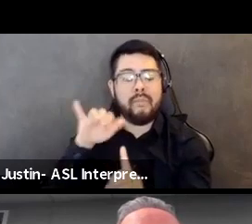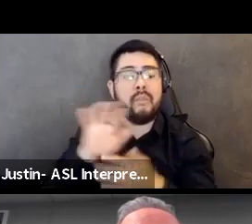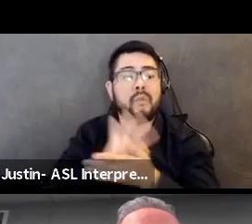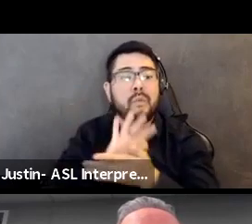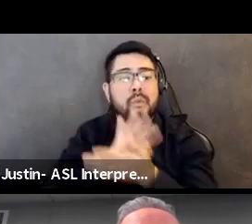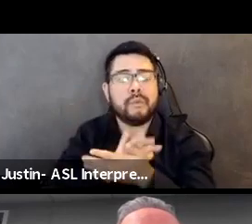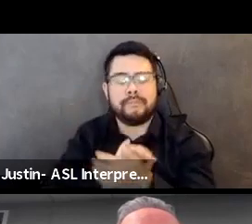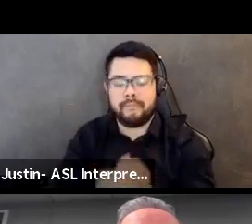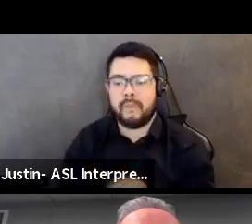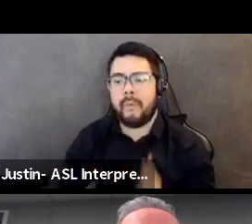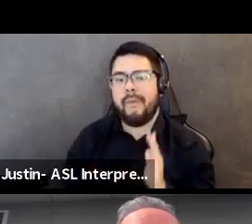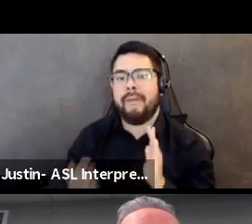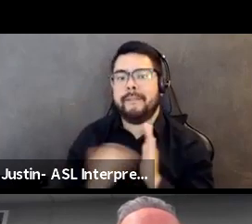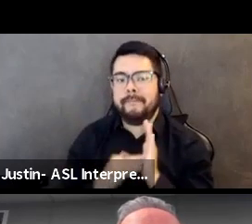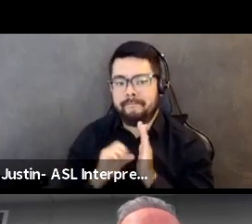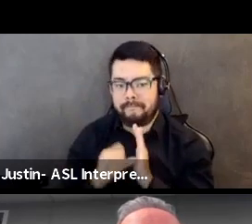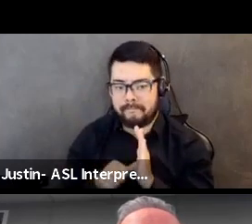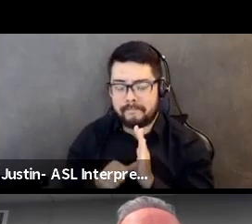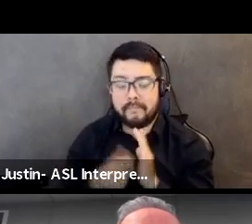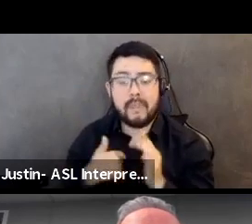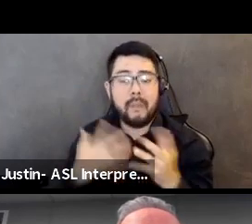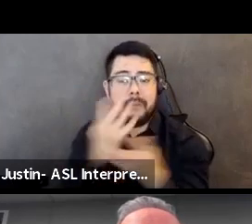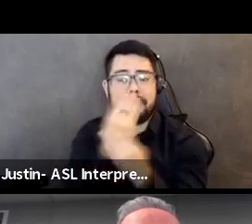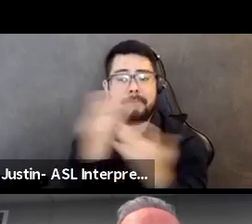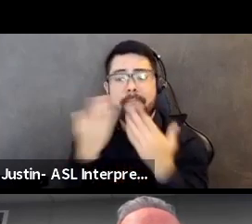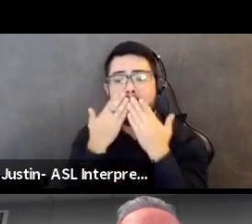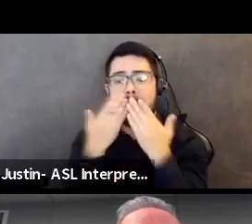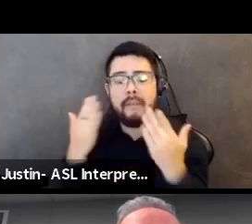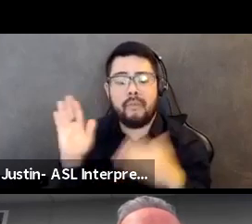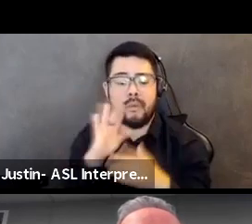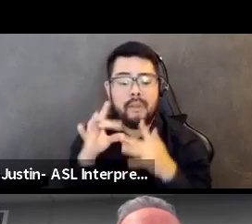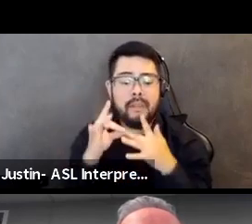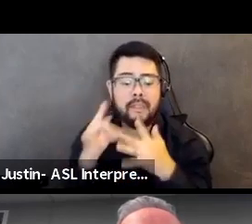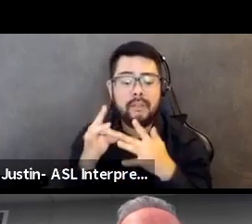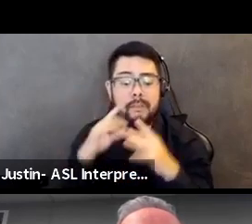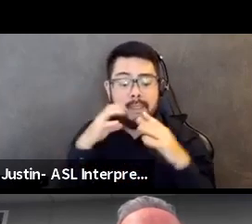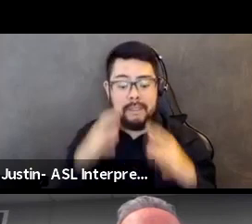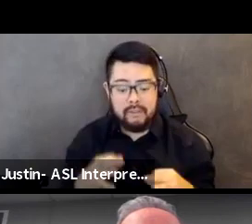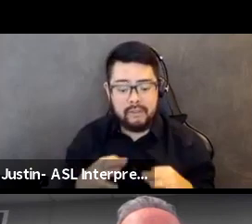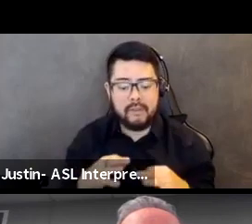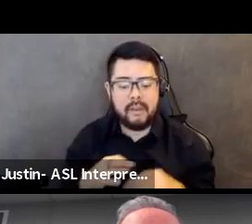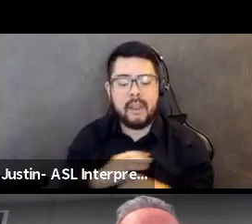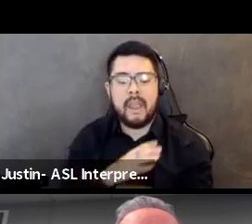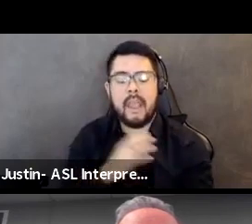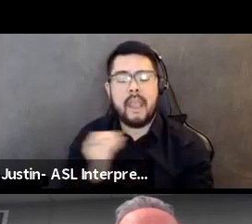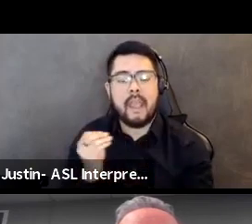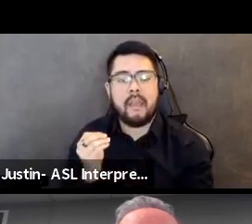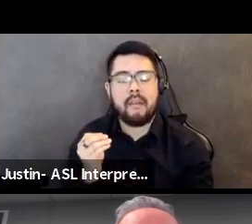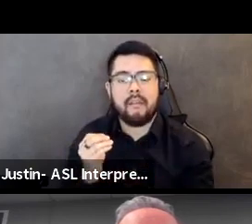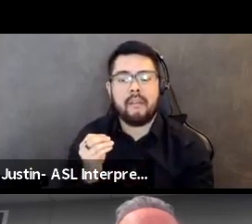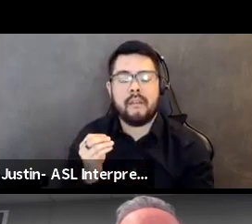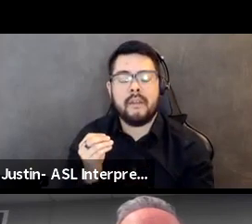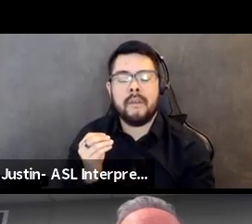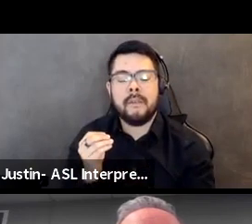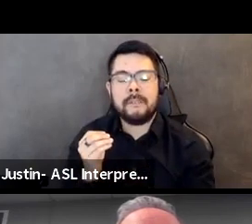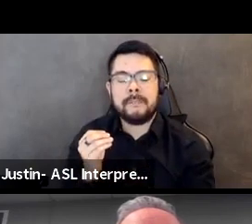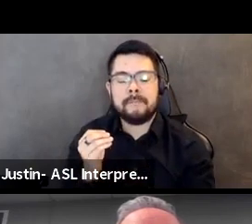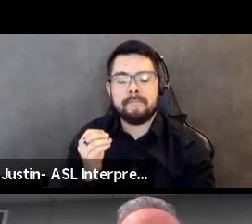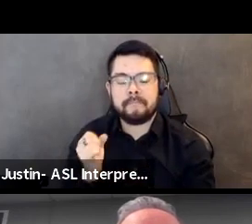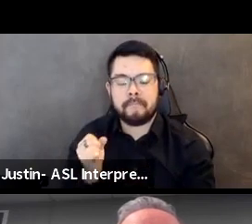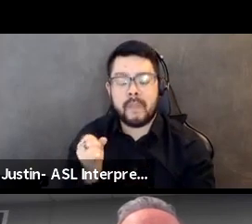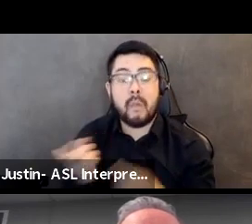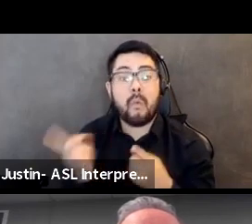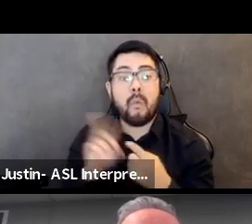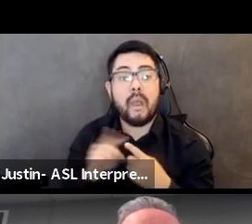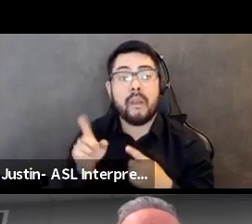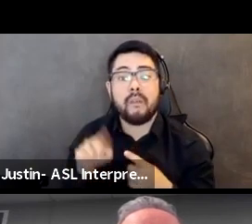again i i would like to thank you guys for your leadership in this effort um you know i was on the call when when